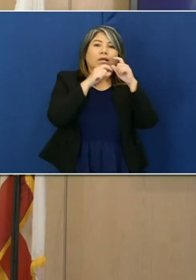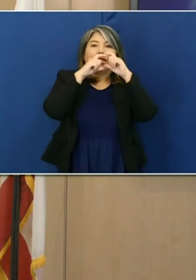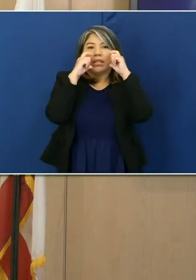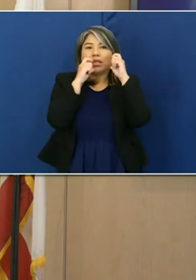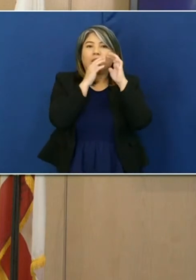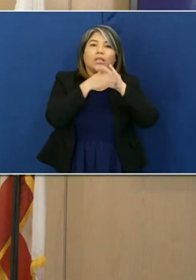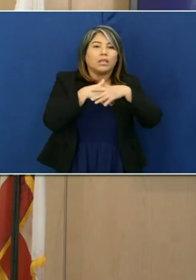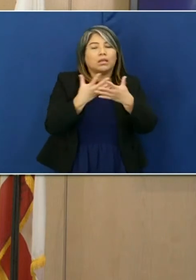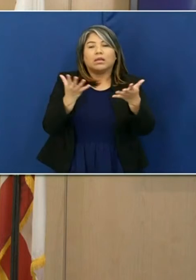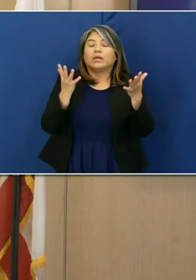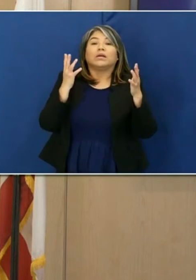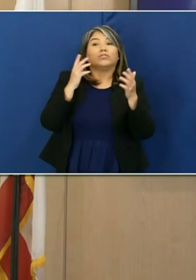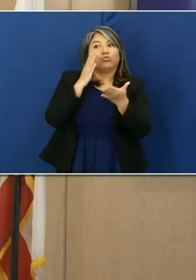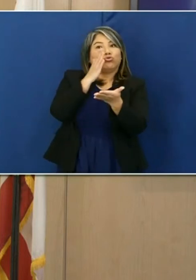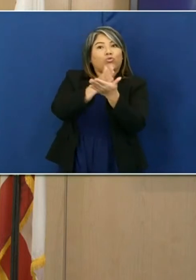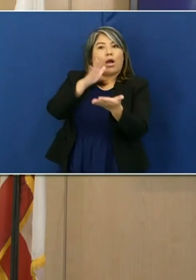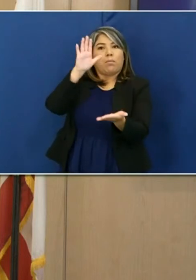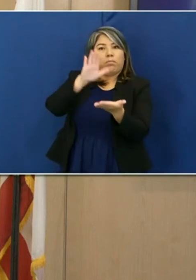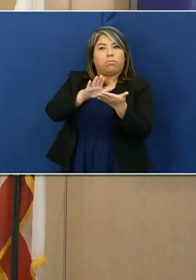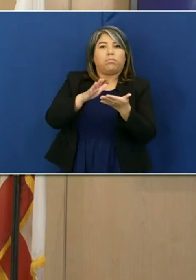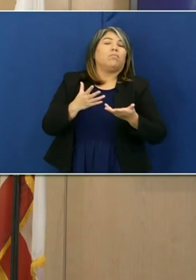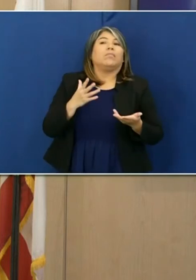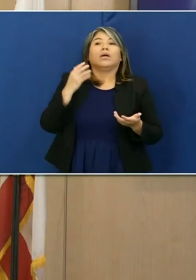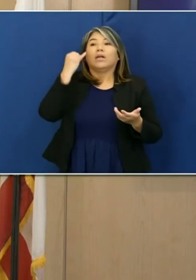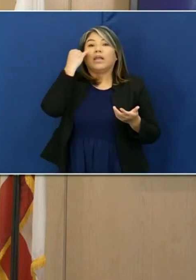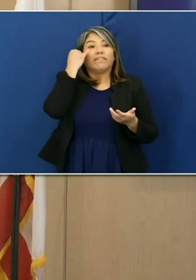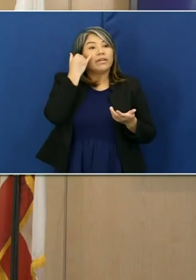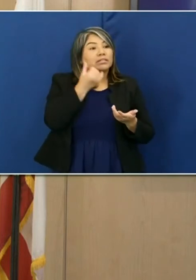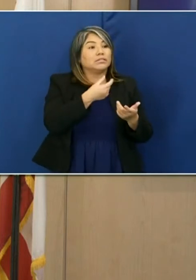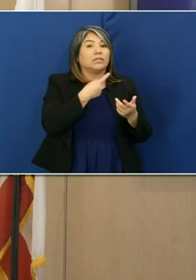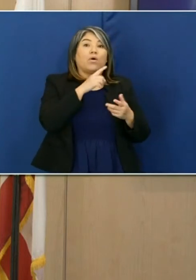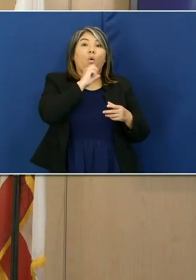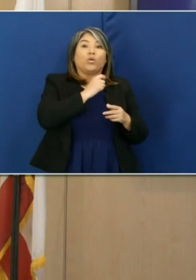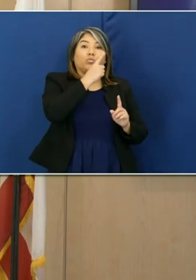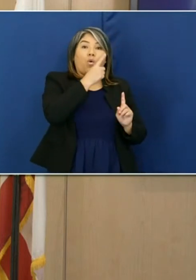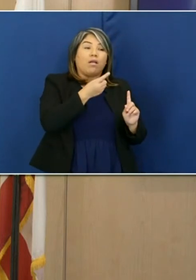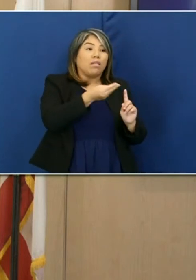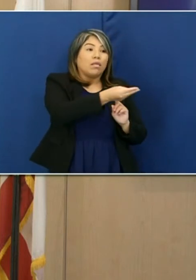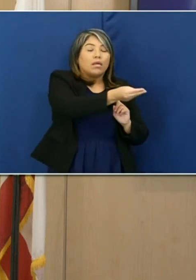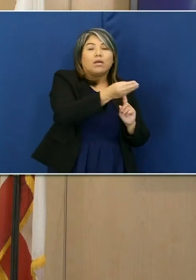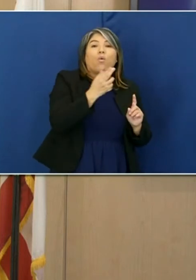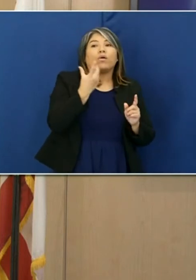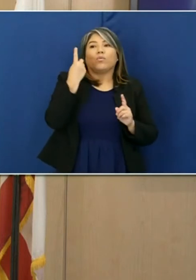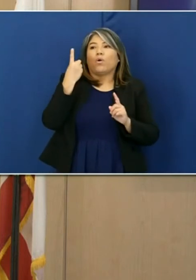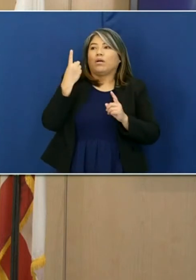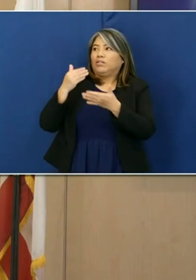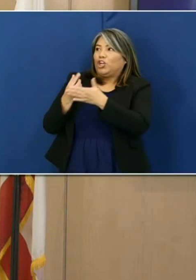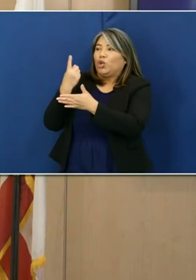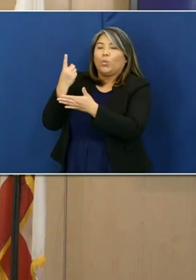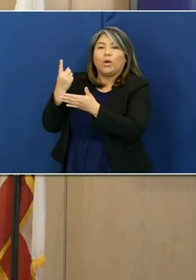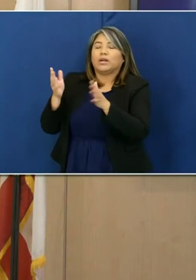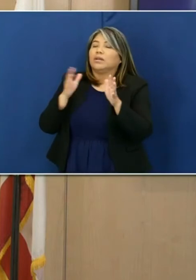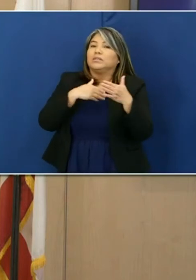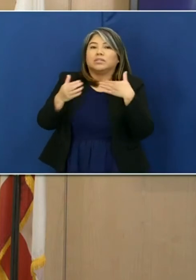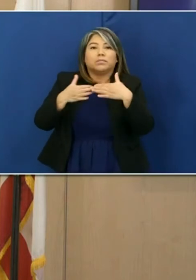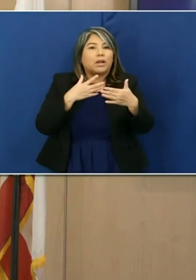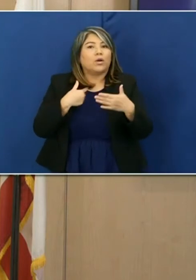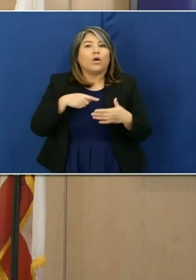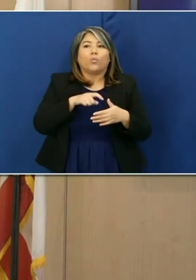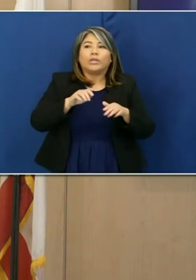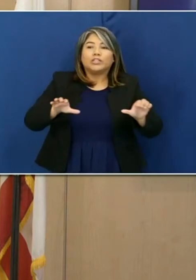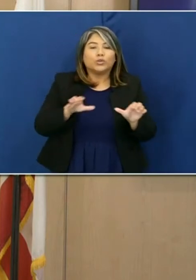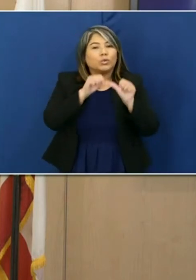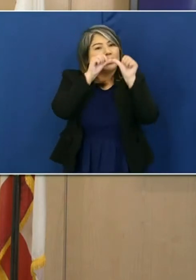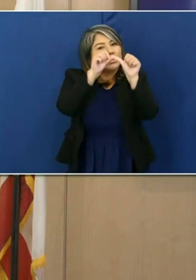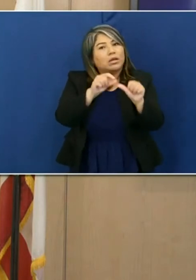transmission. And whether it's the variant or whether it's the one that's been around all along, it doesn't make a difference. We need to continue to do it. We just need to do it